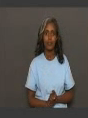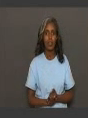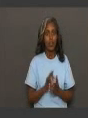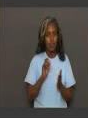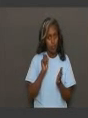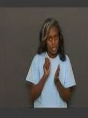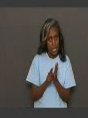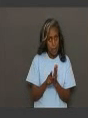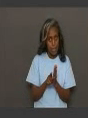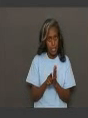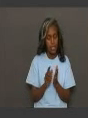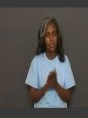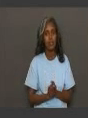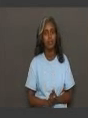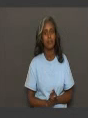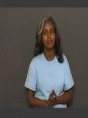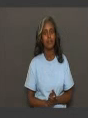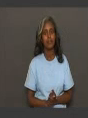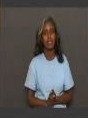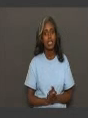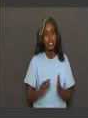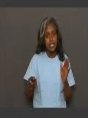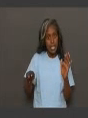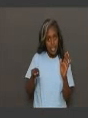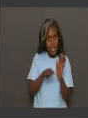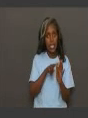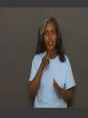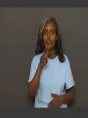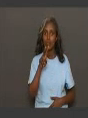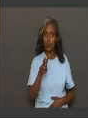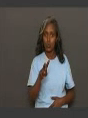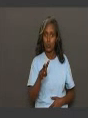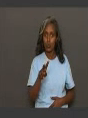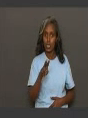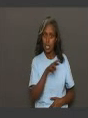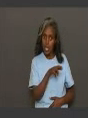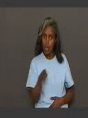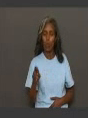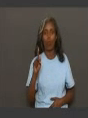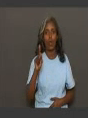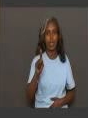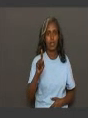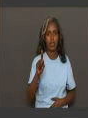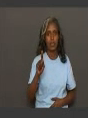For example, the -2 in row 1,